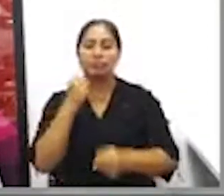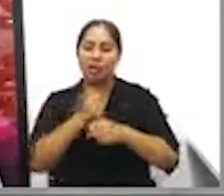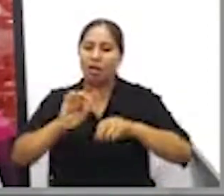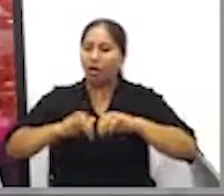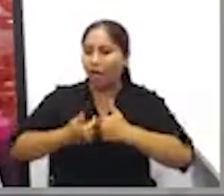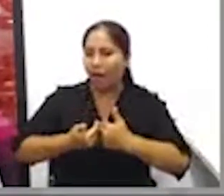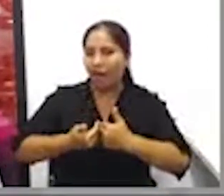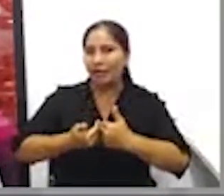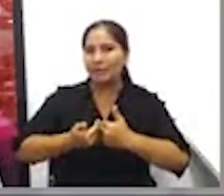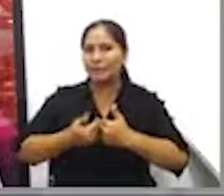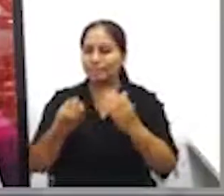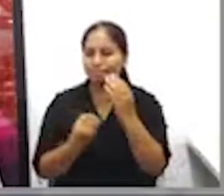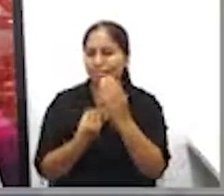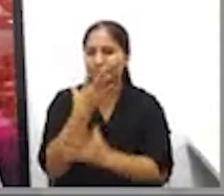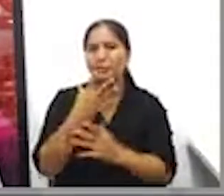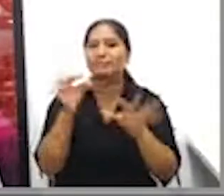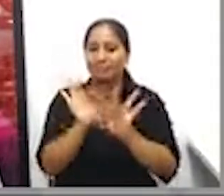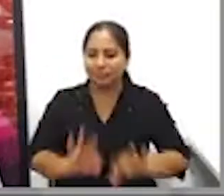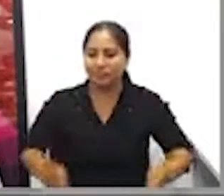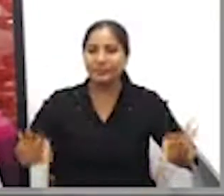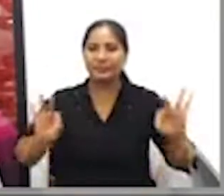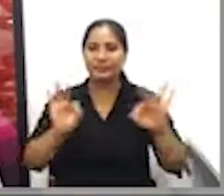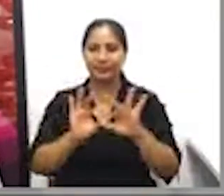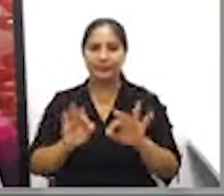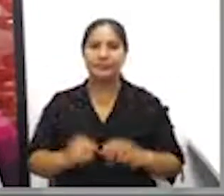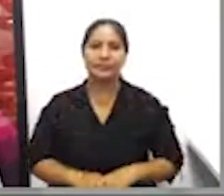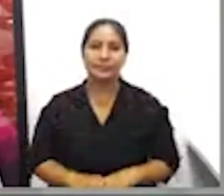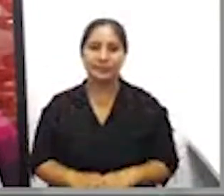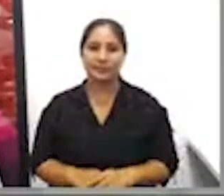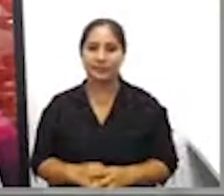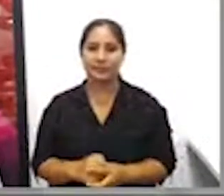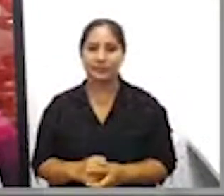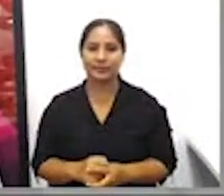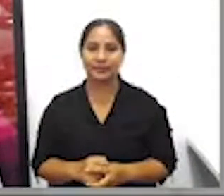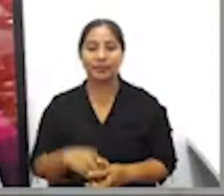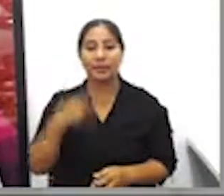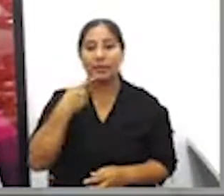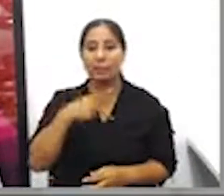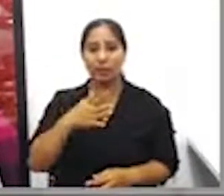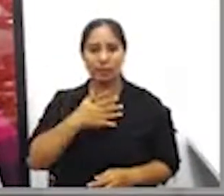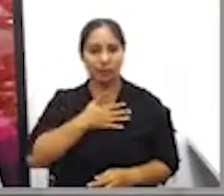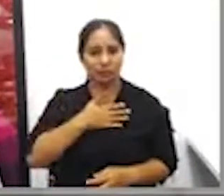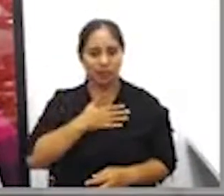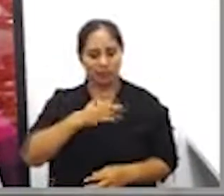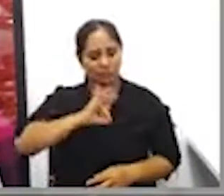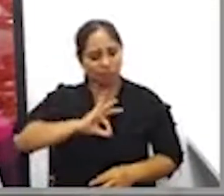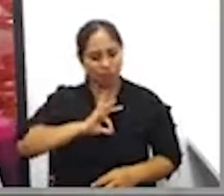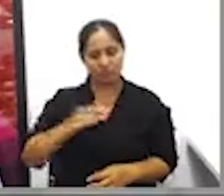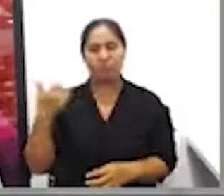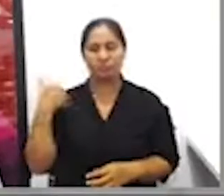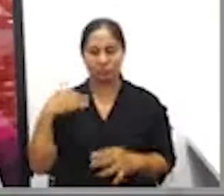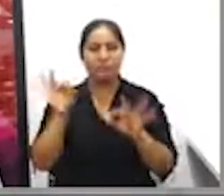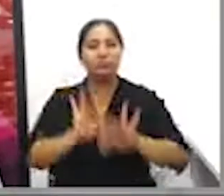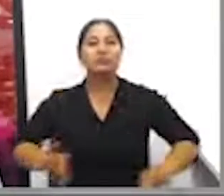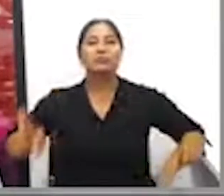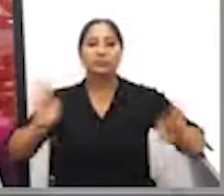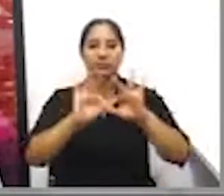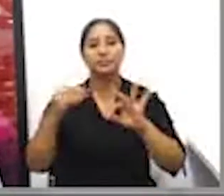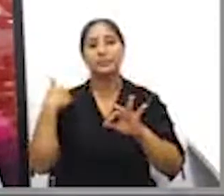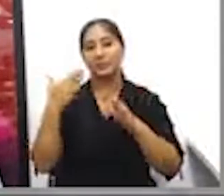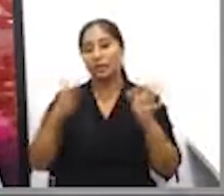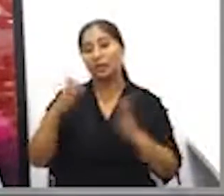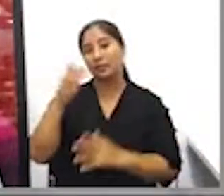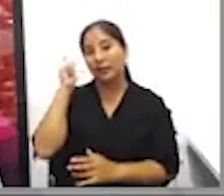me, because I think it's terribly important for the future of ASEAN, which we believe is